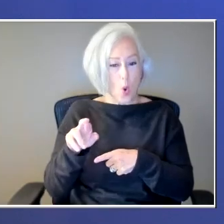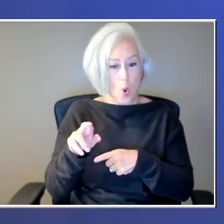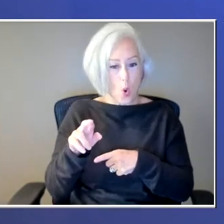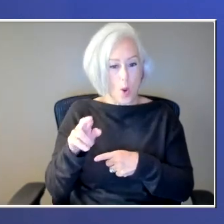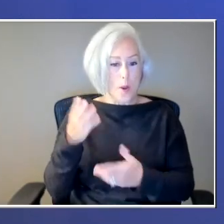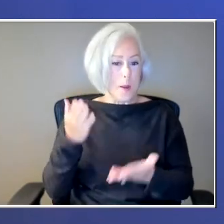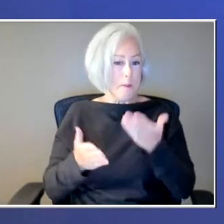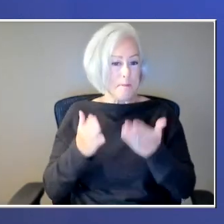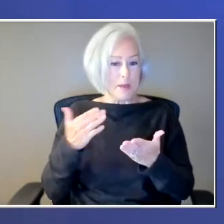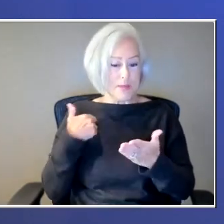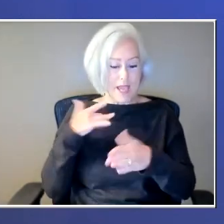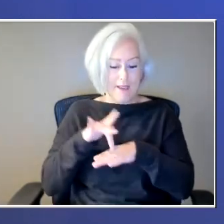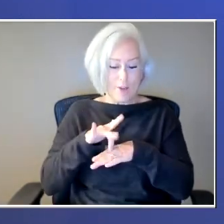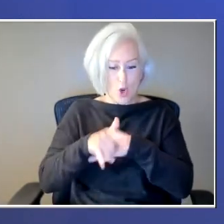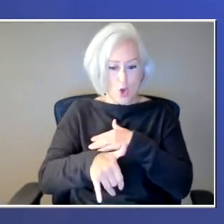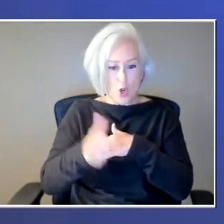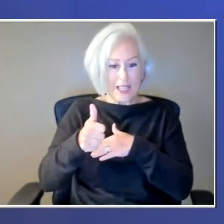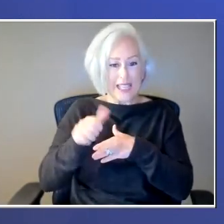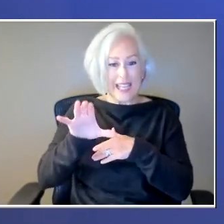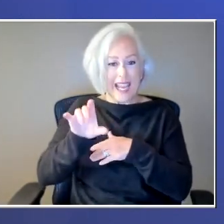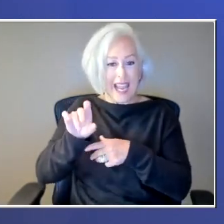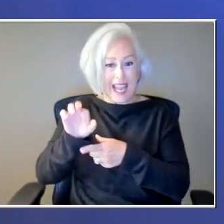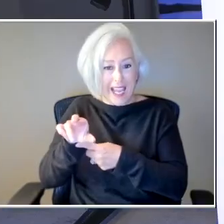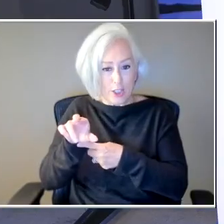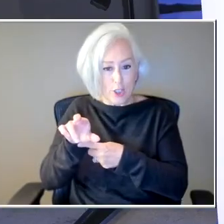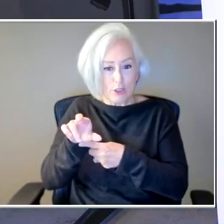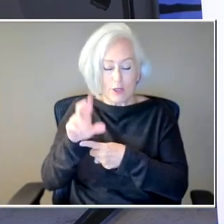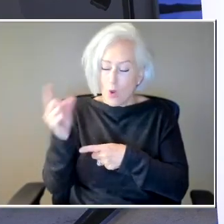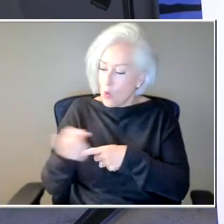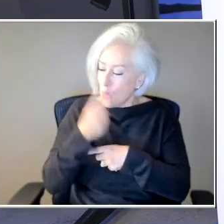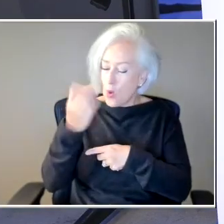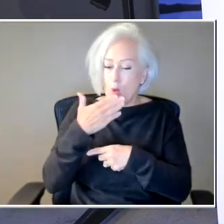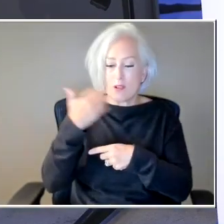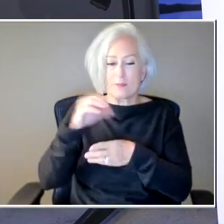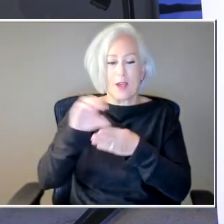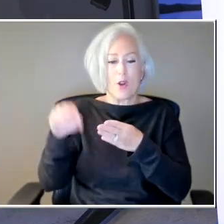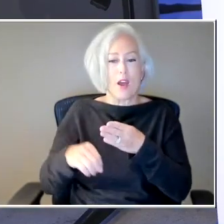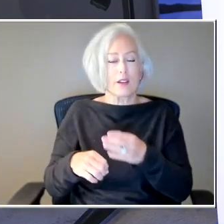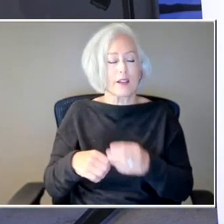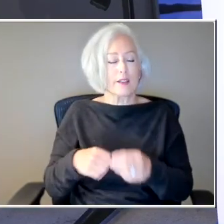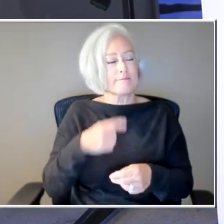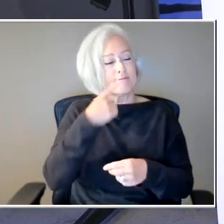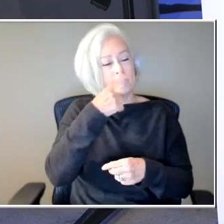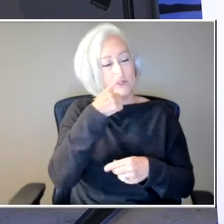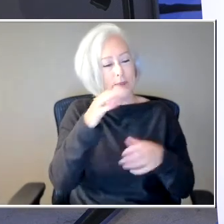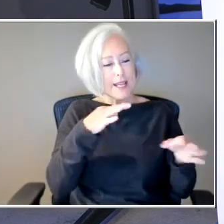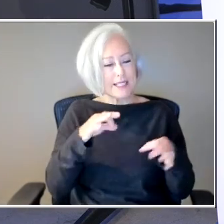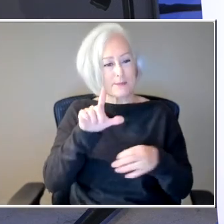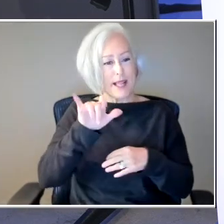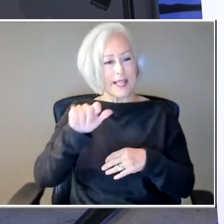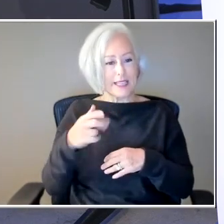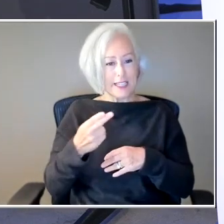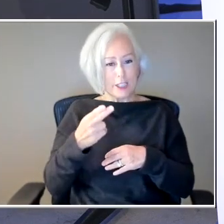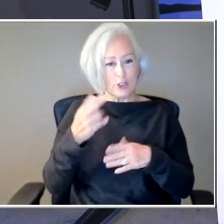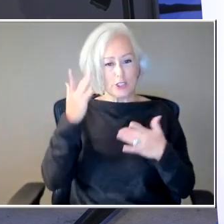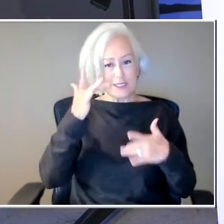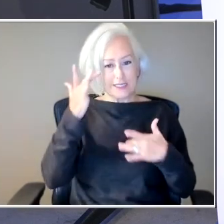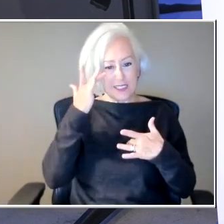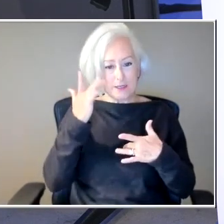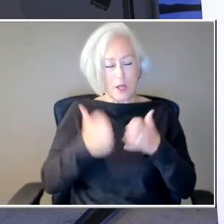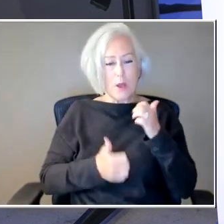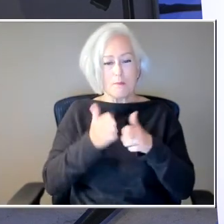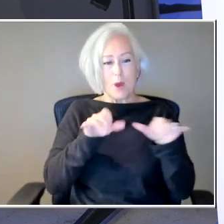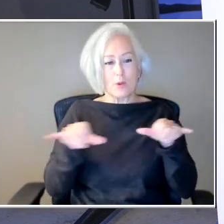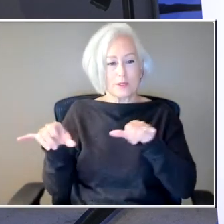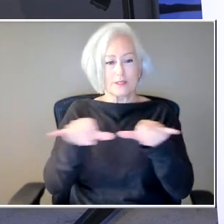early stage cancer, it's always better outcome. So let's explain Lynch syndrome a bit more. It's one of the most common hereditary cancer syndromes out